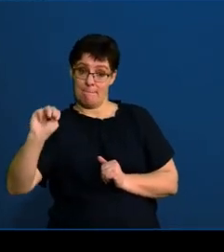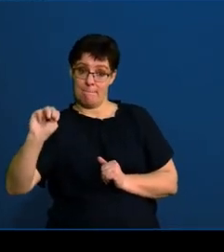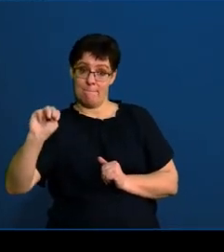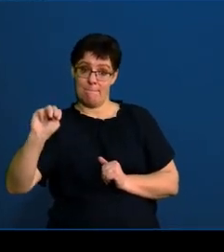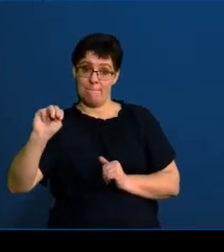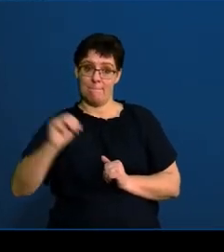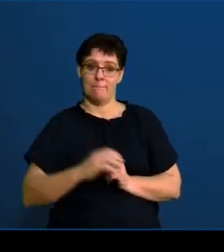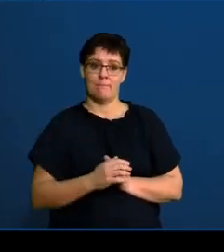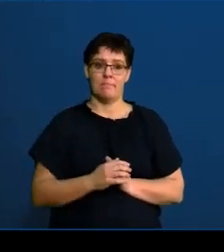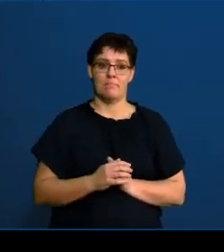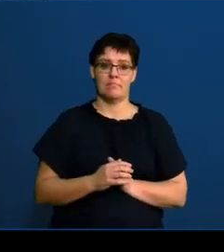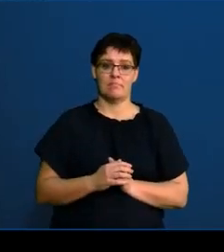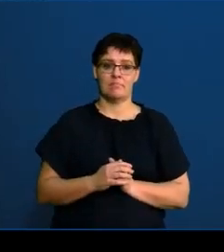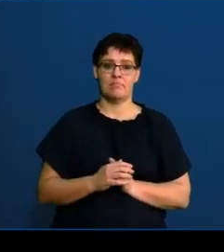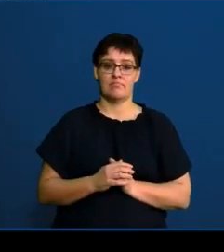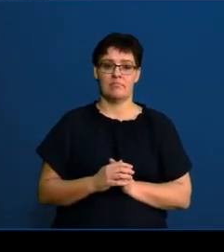is actually